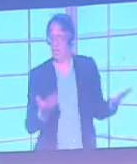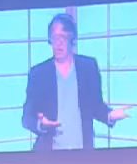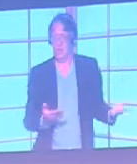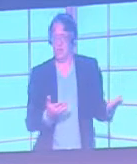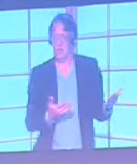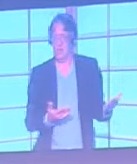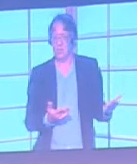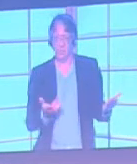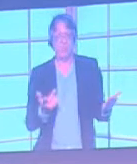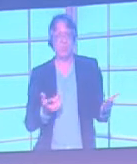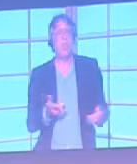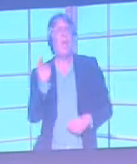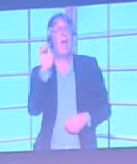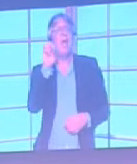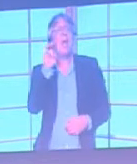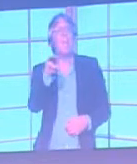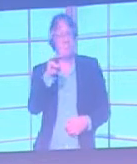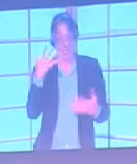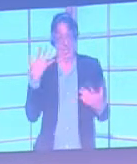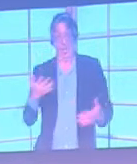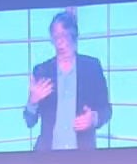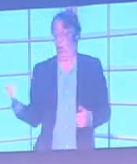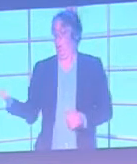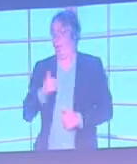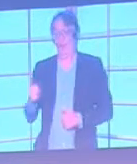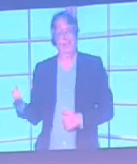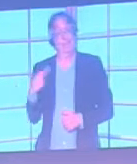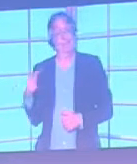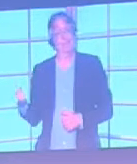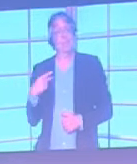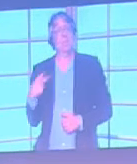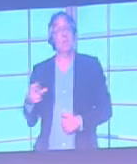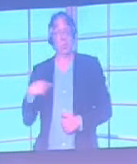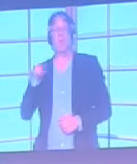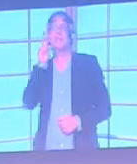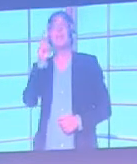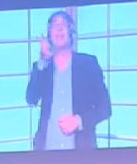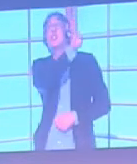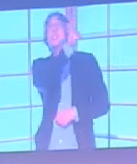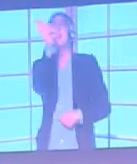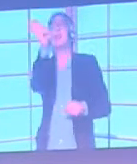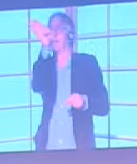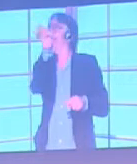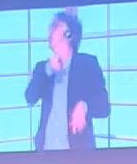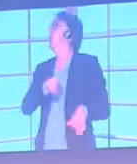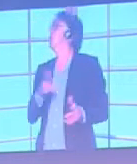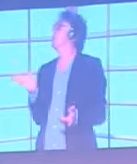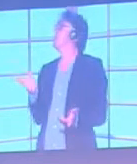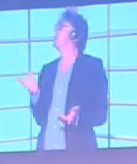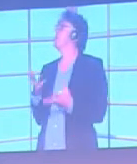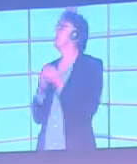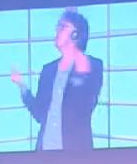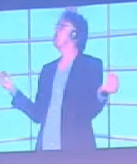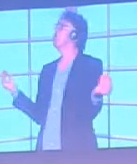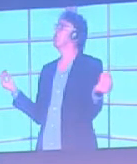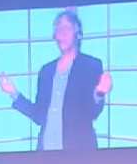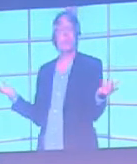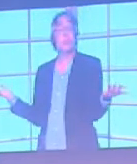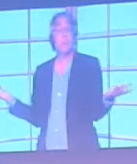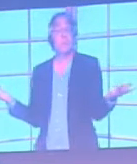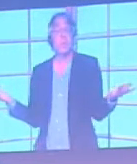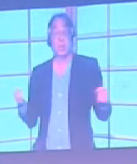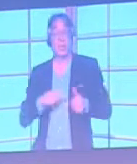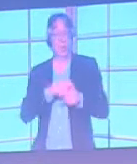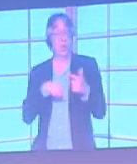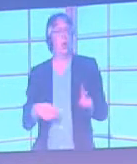with Joyce, we see signage which is dropping, we see signage which is missing, which see that some places, in some